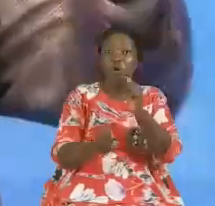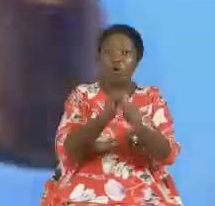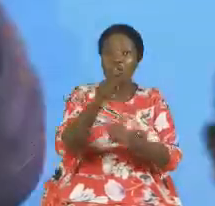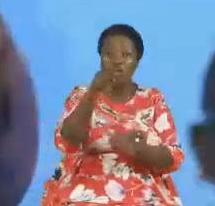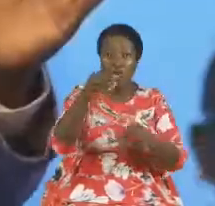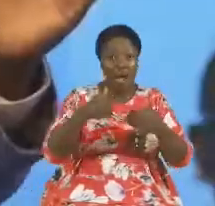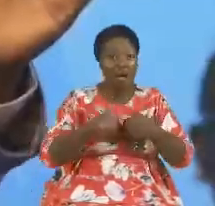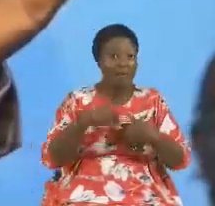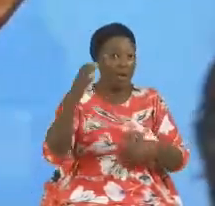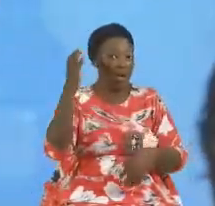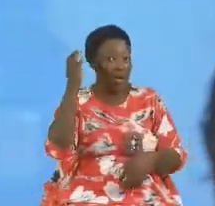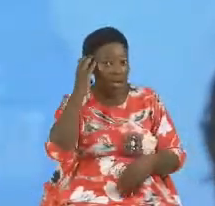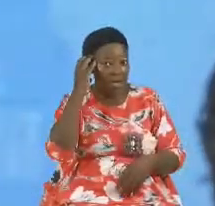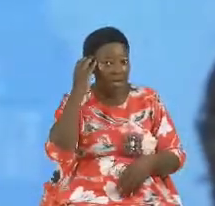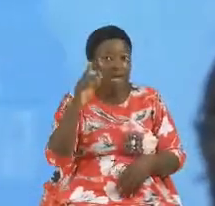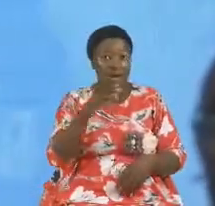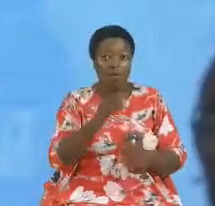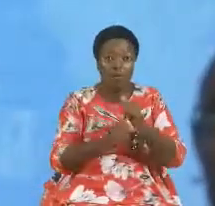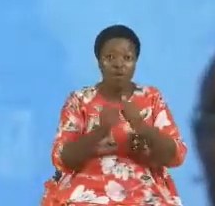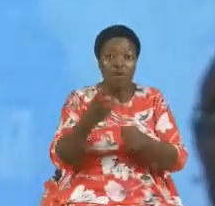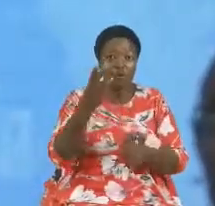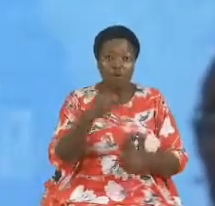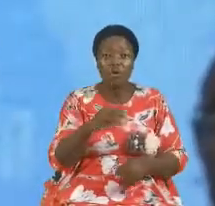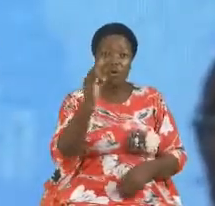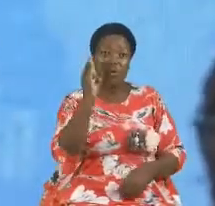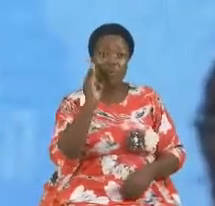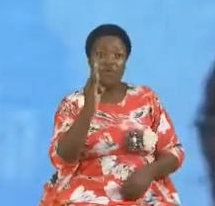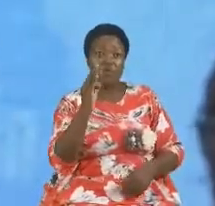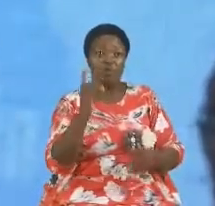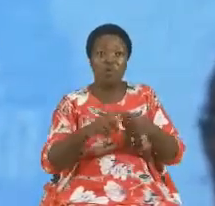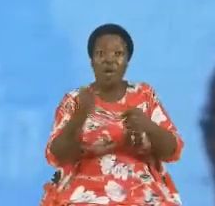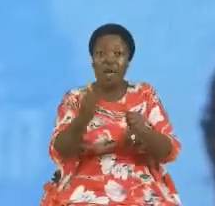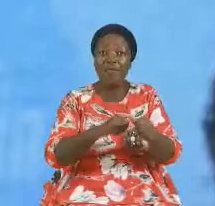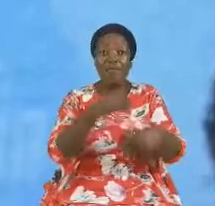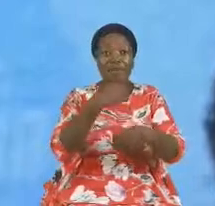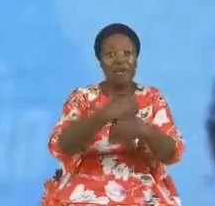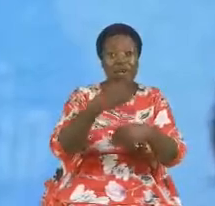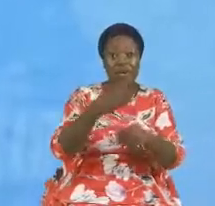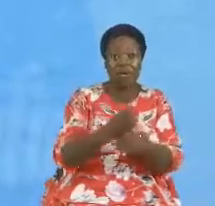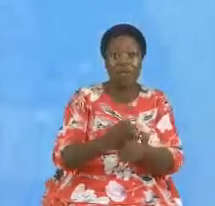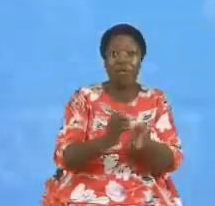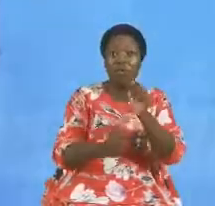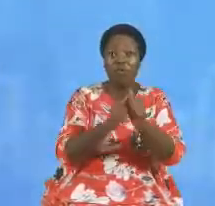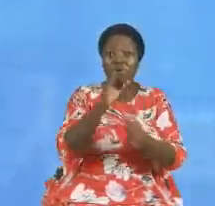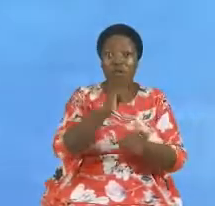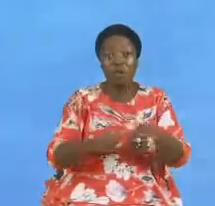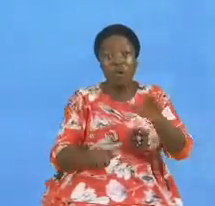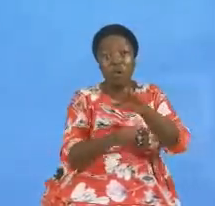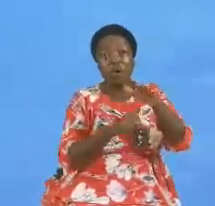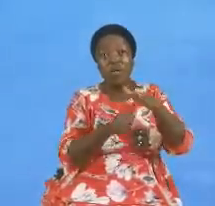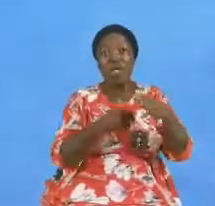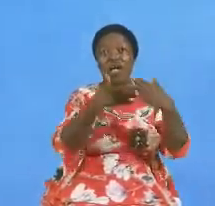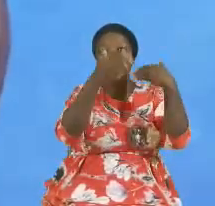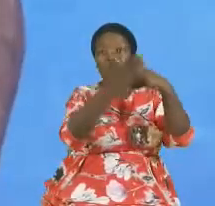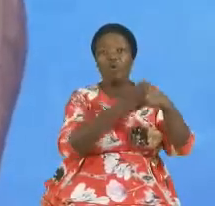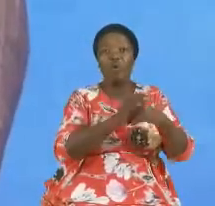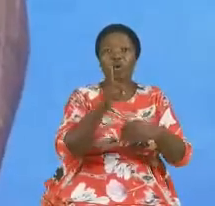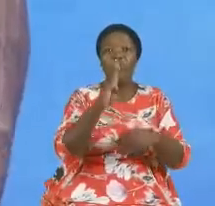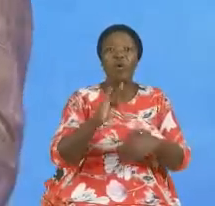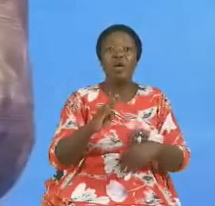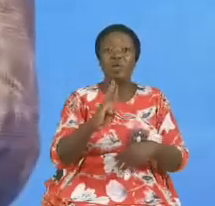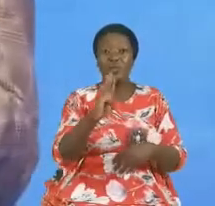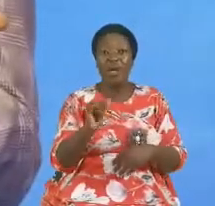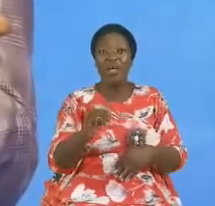the hope of the gospel, which ye have heard, and which was preached to every